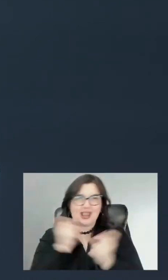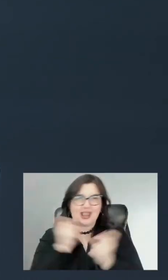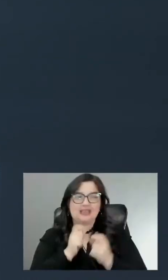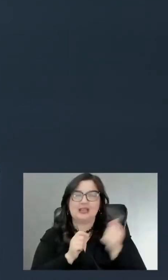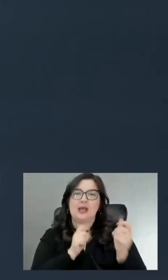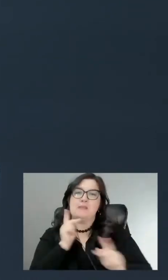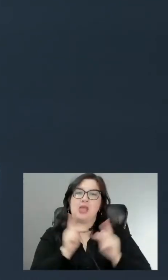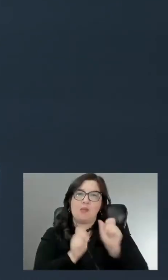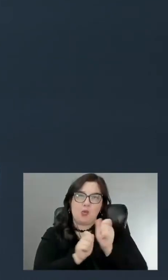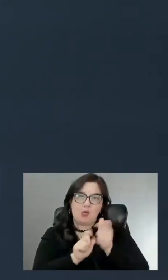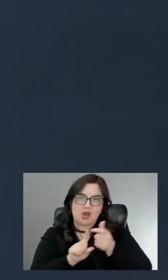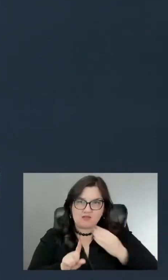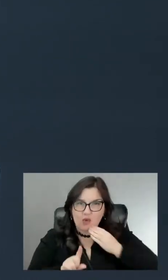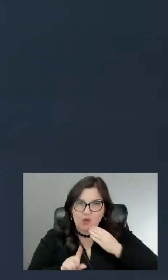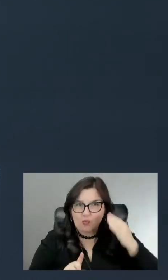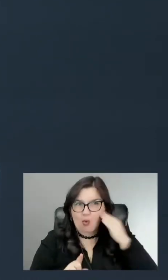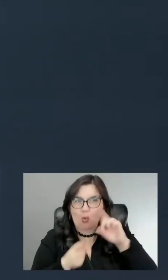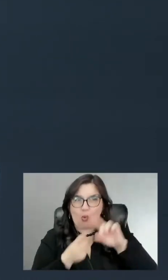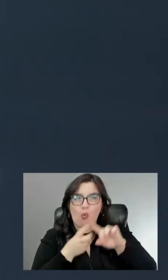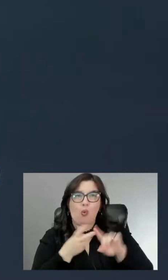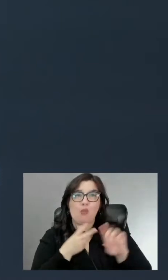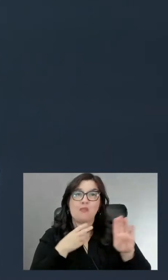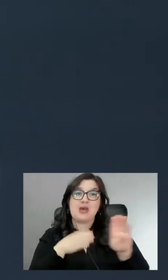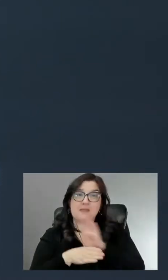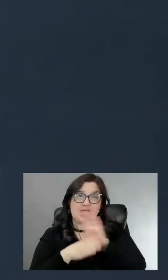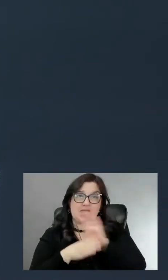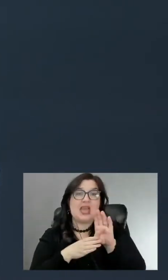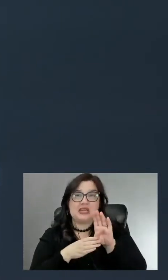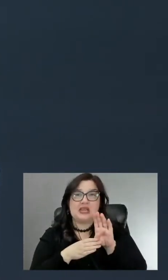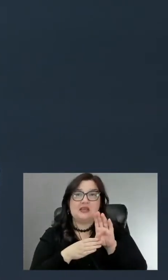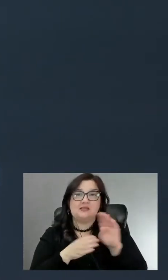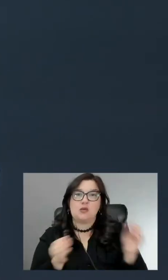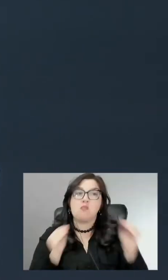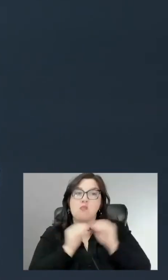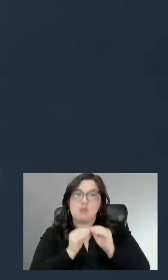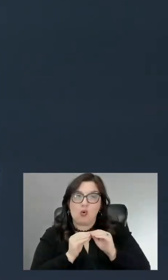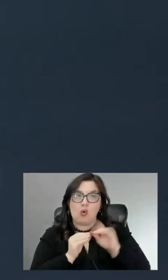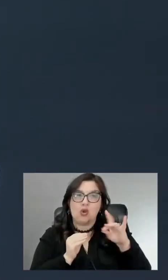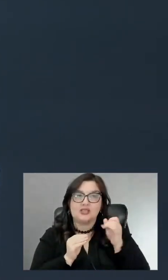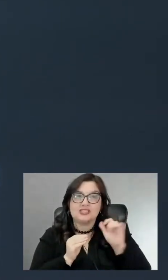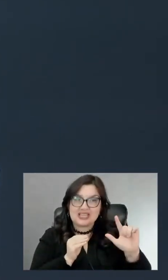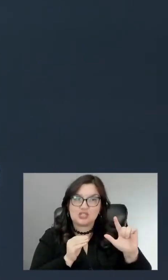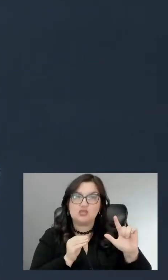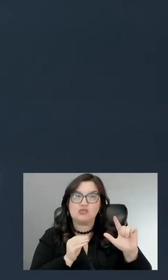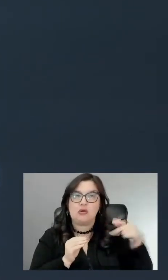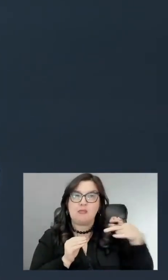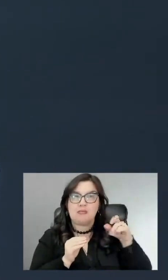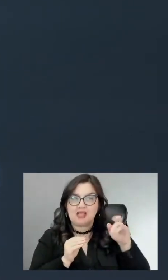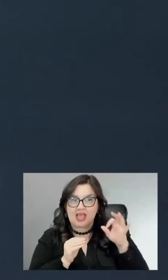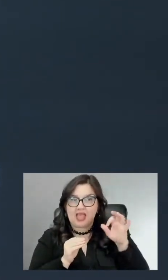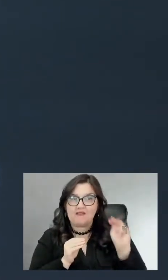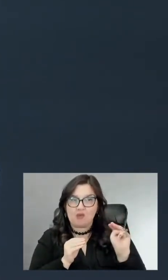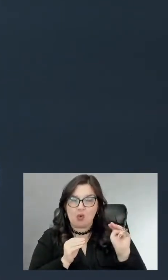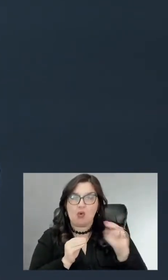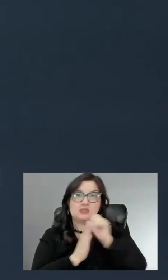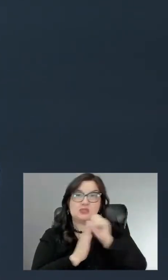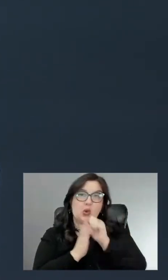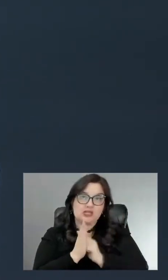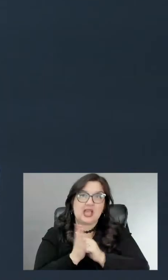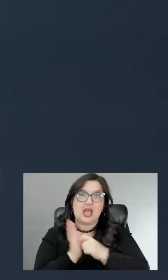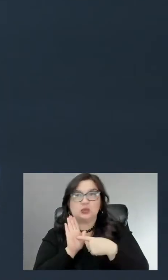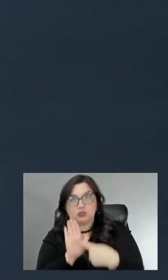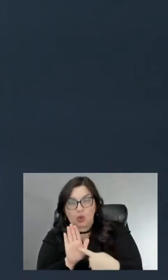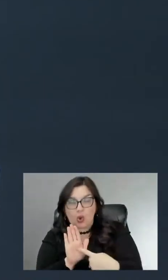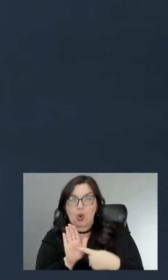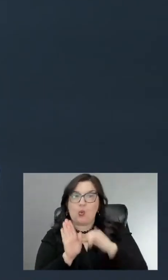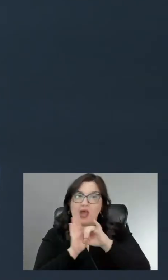find businesses have then now moved on to the digital platform. So your account opening process, where you have to present a form of ID document, holding things